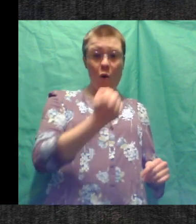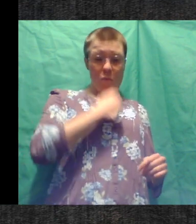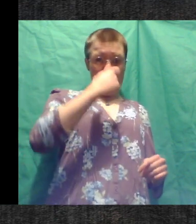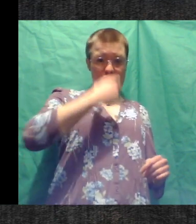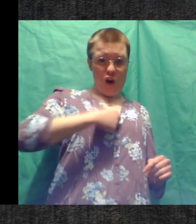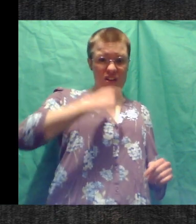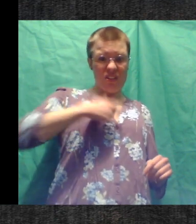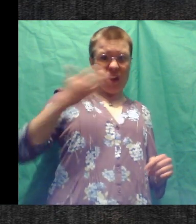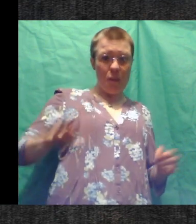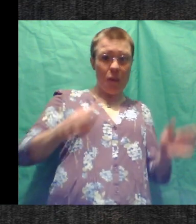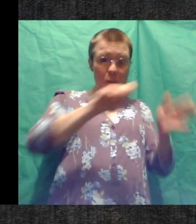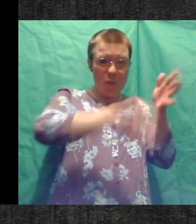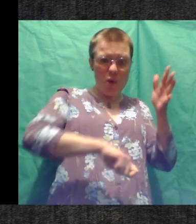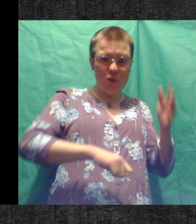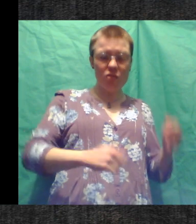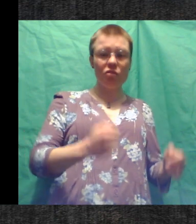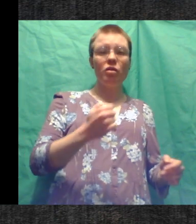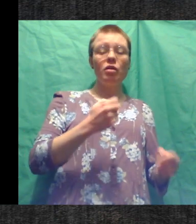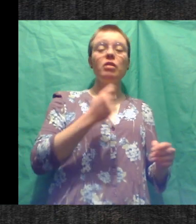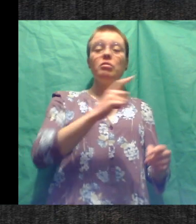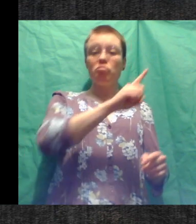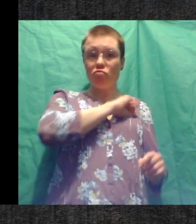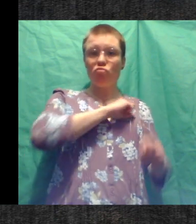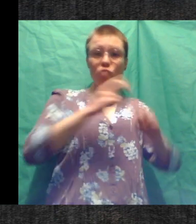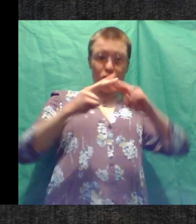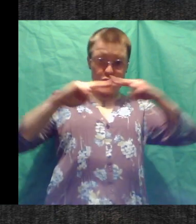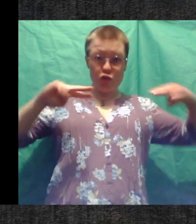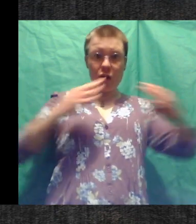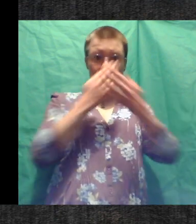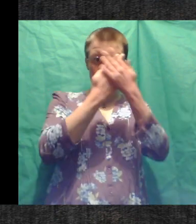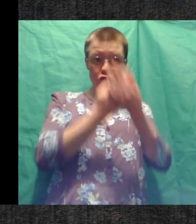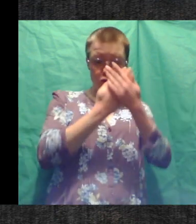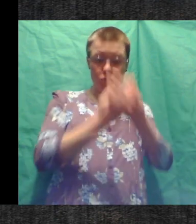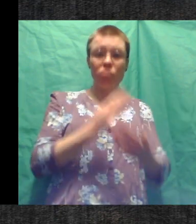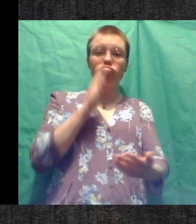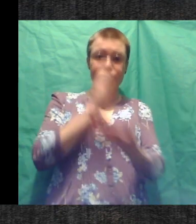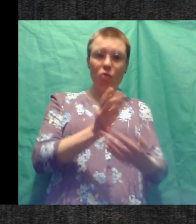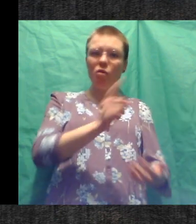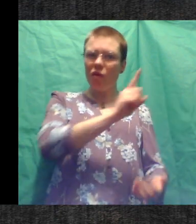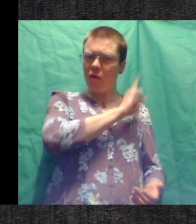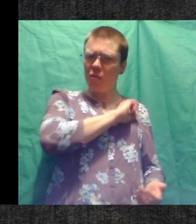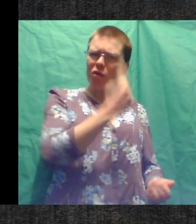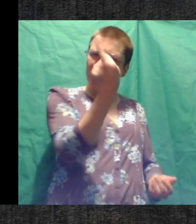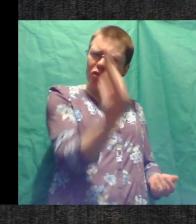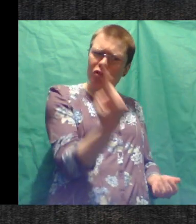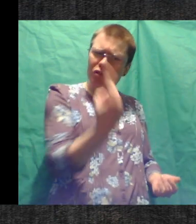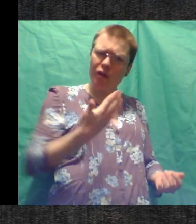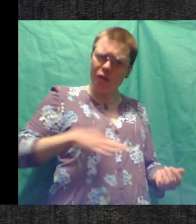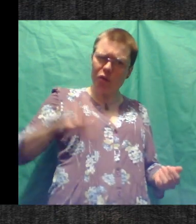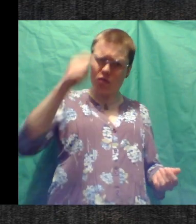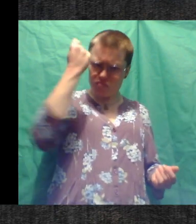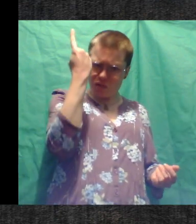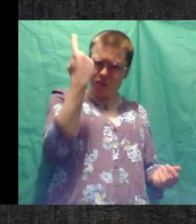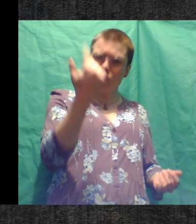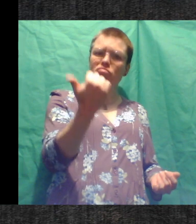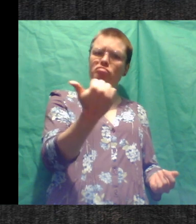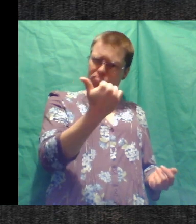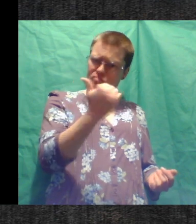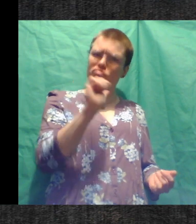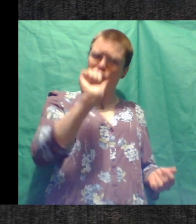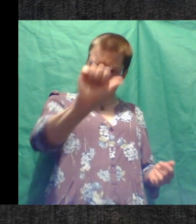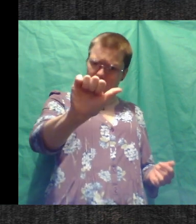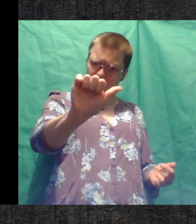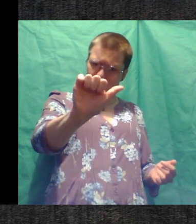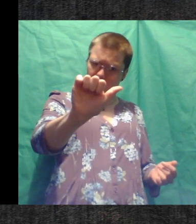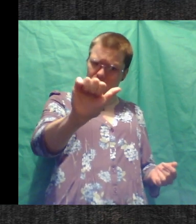like. I bought all my identification, but my reason for getting into genetics was true. 'Cause you want to know